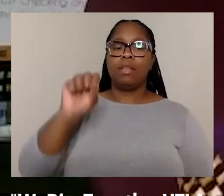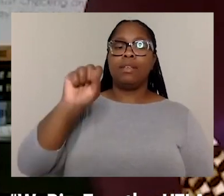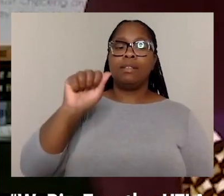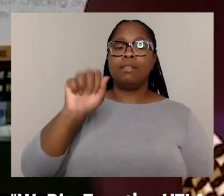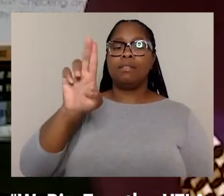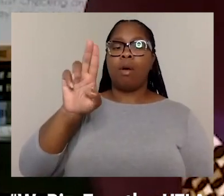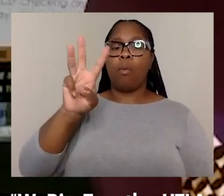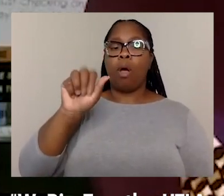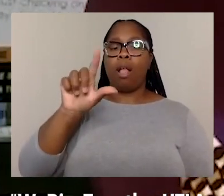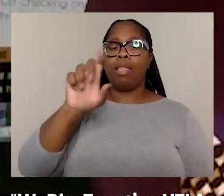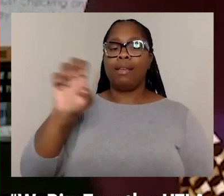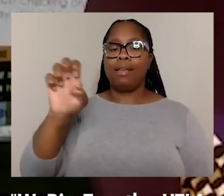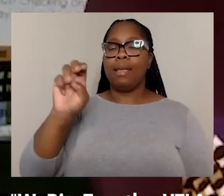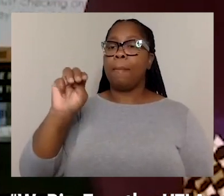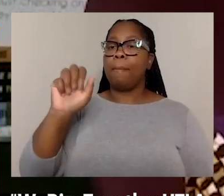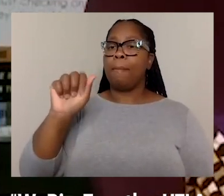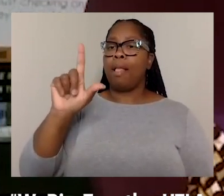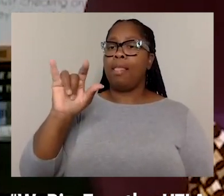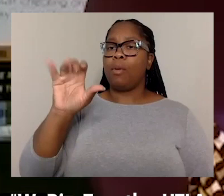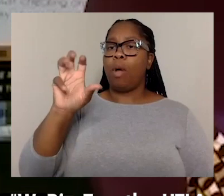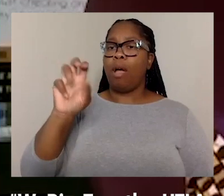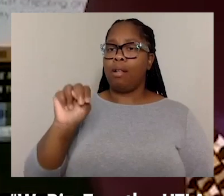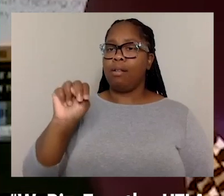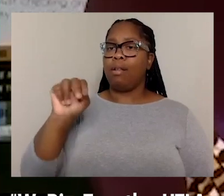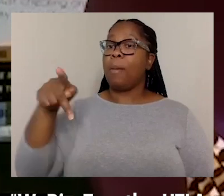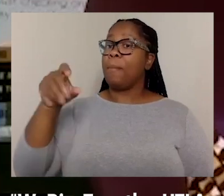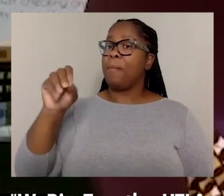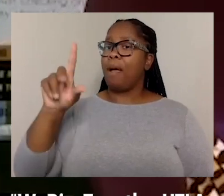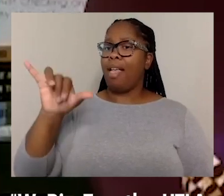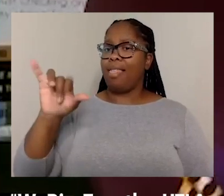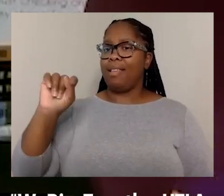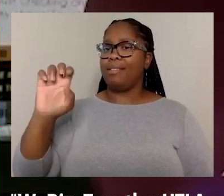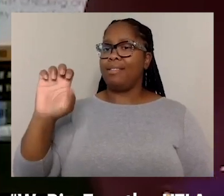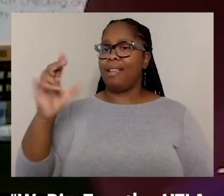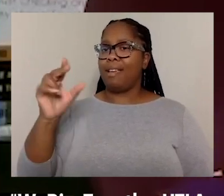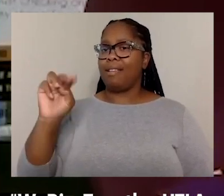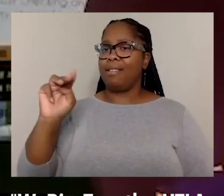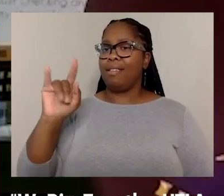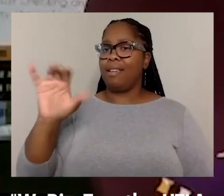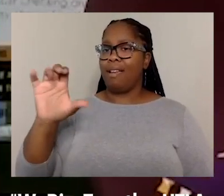Sawali Maliwan, Polytechnic High School.